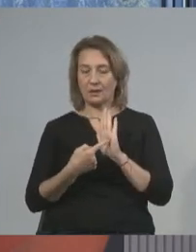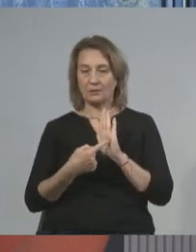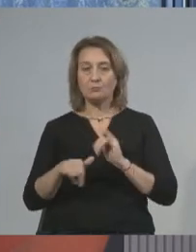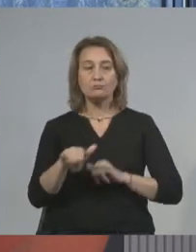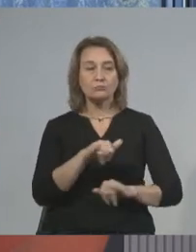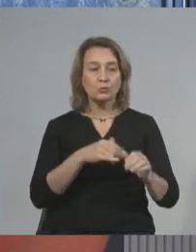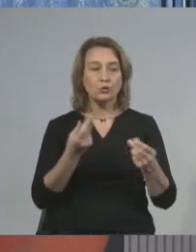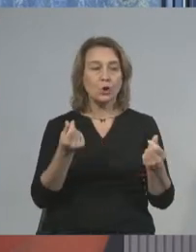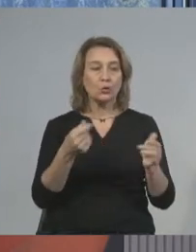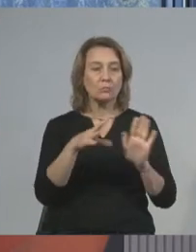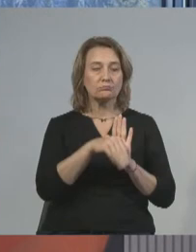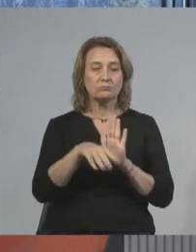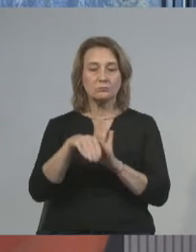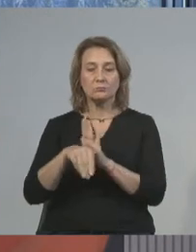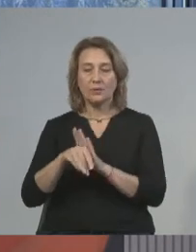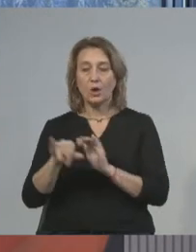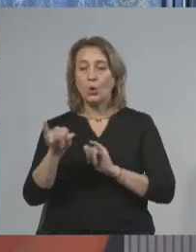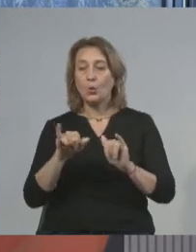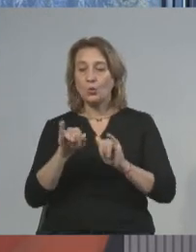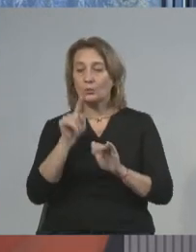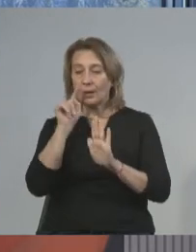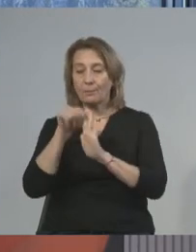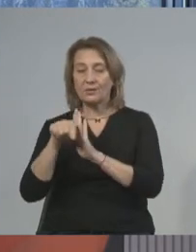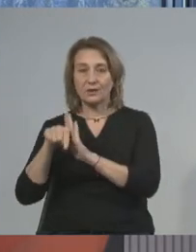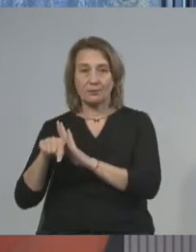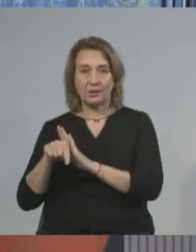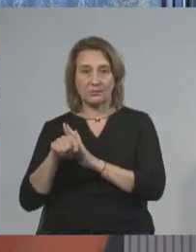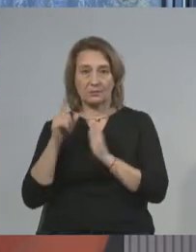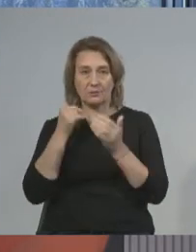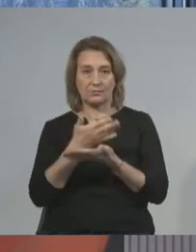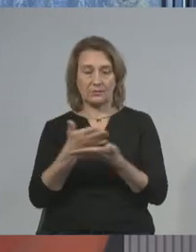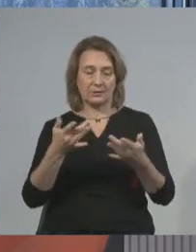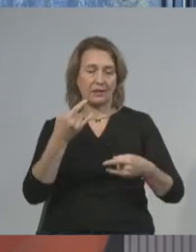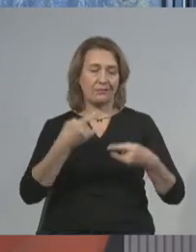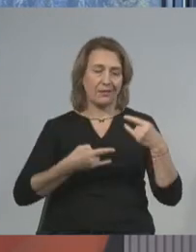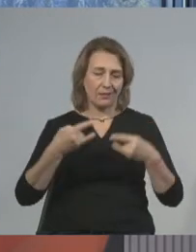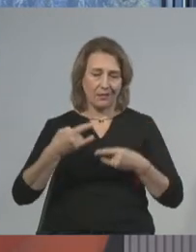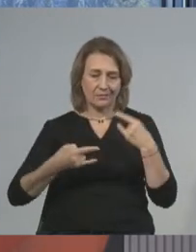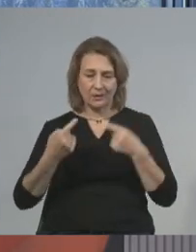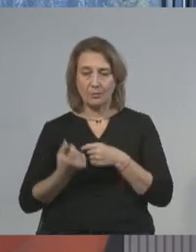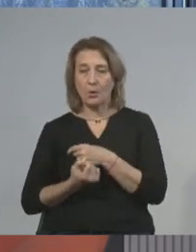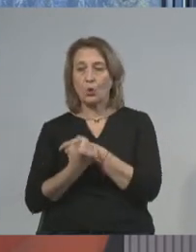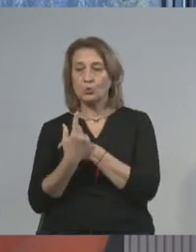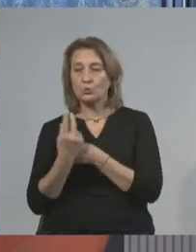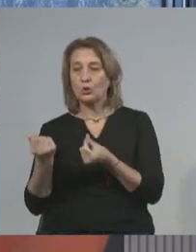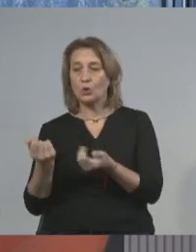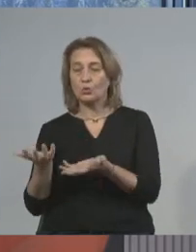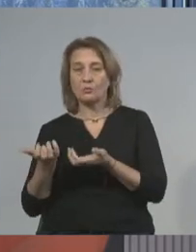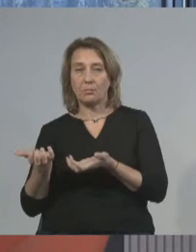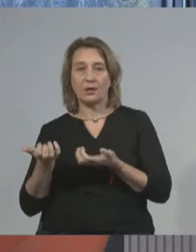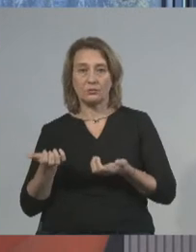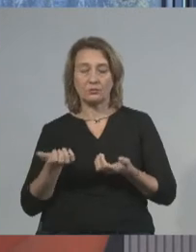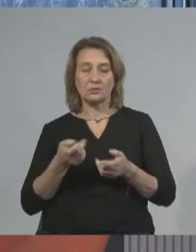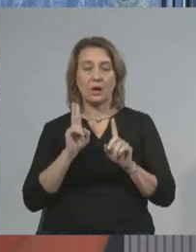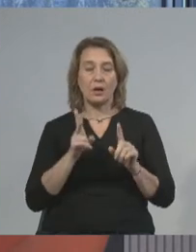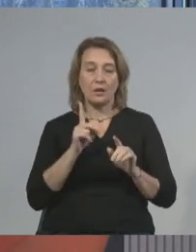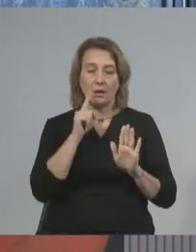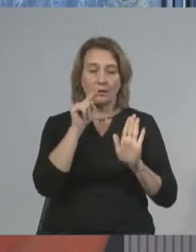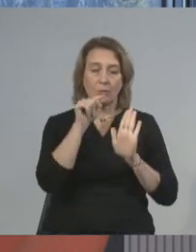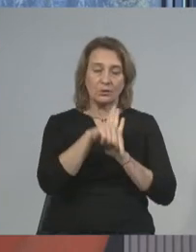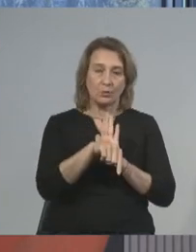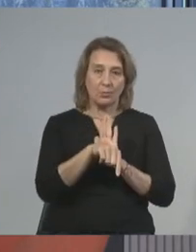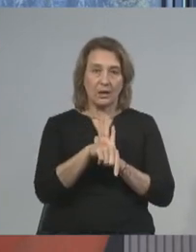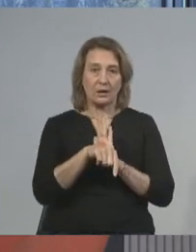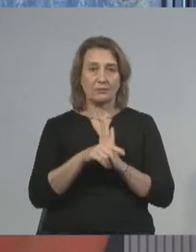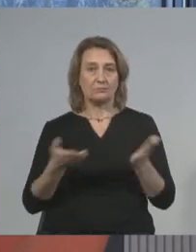question of the money and we need to follow where this money uh goes from and who pays